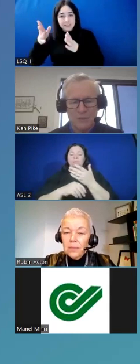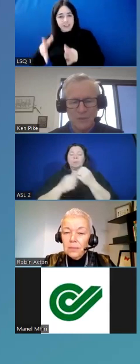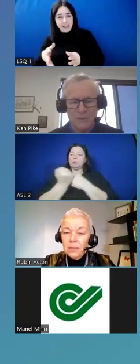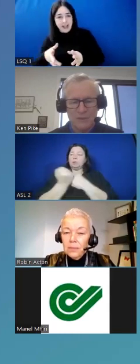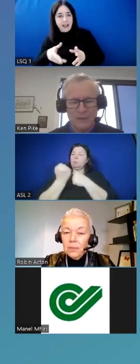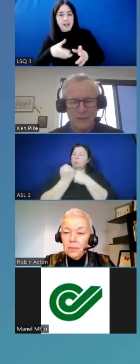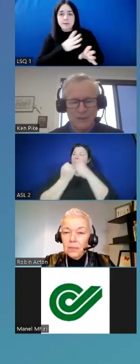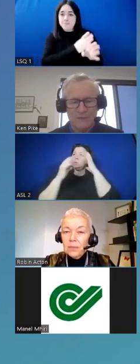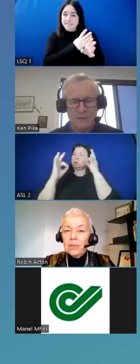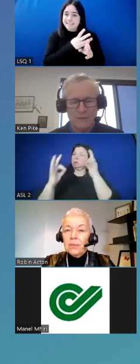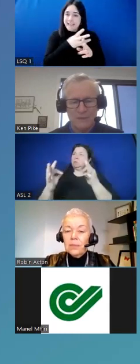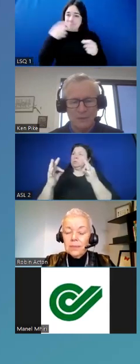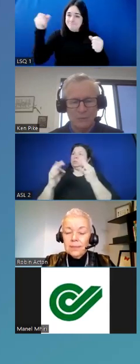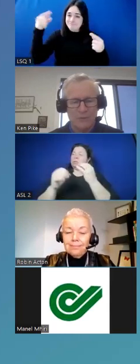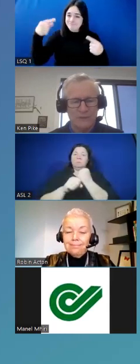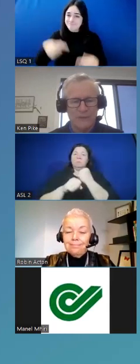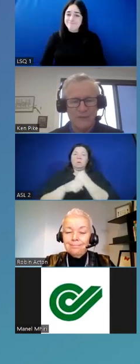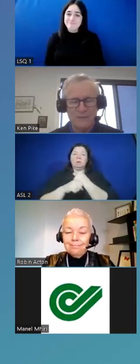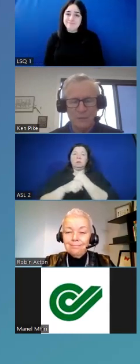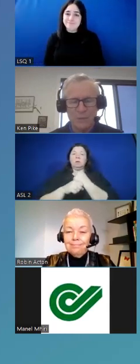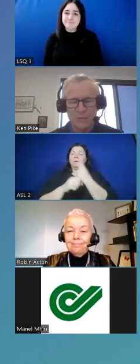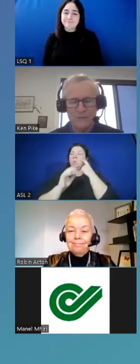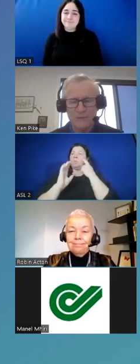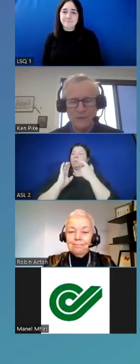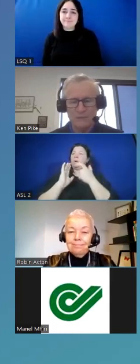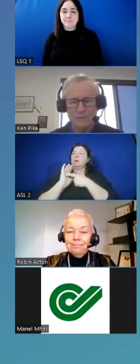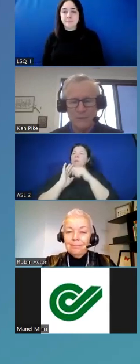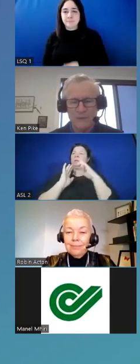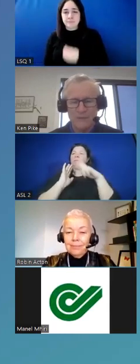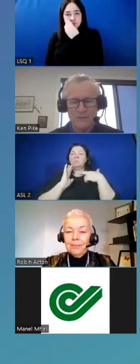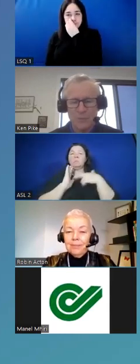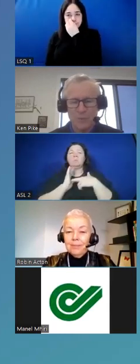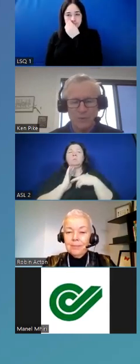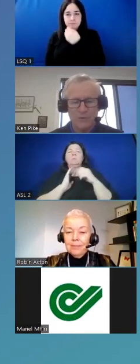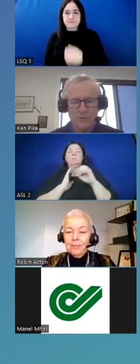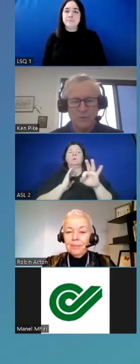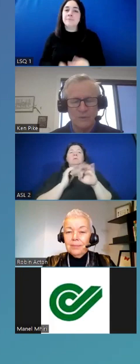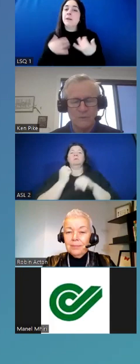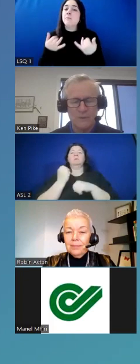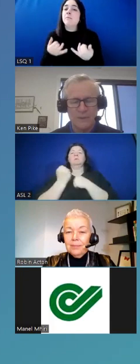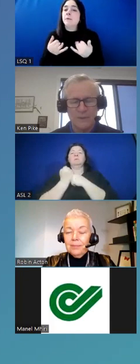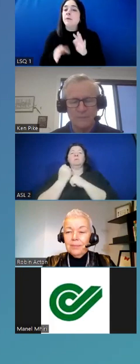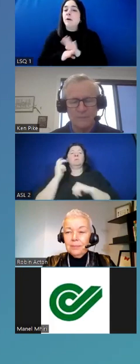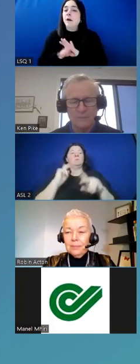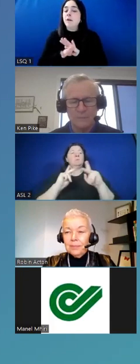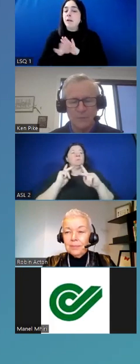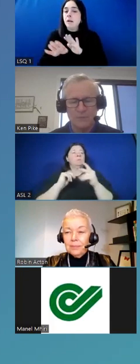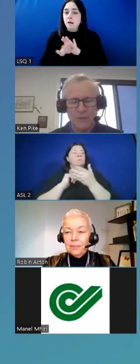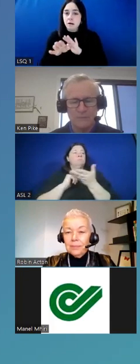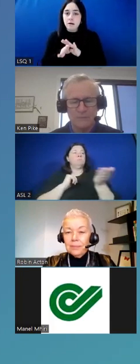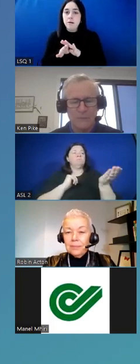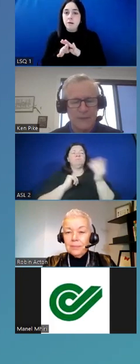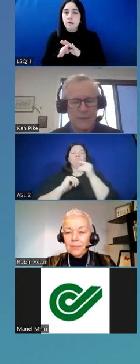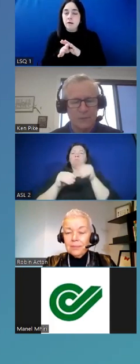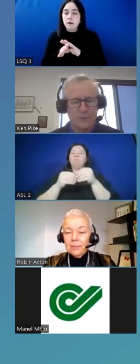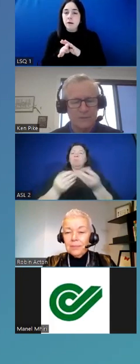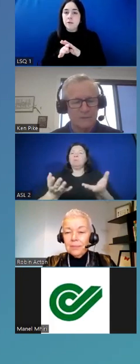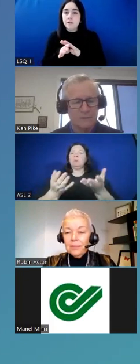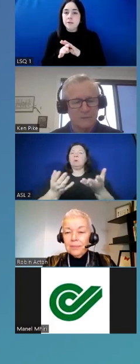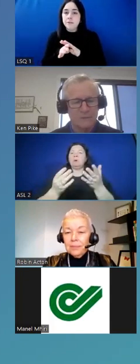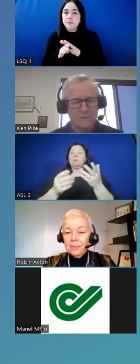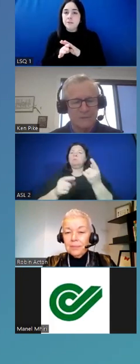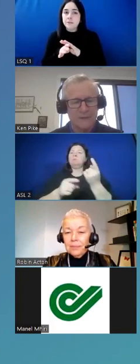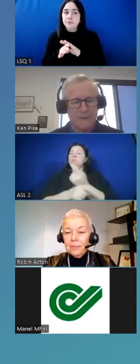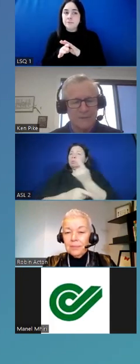supported decision-making and recognizing the roles of supporters who can provide